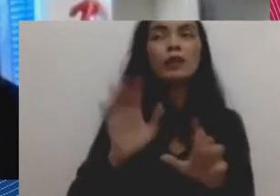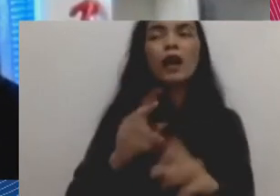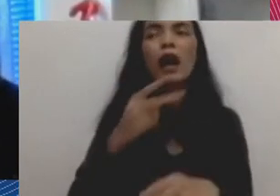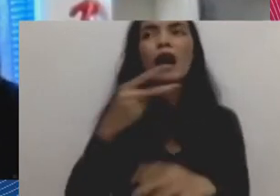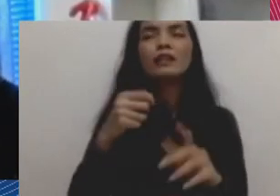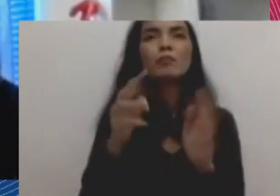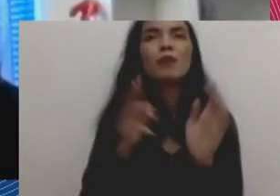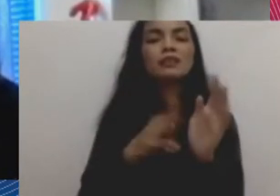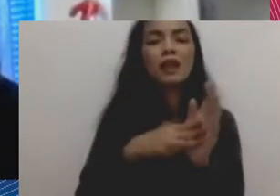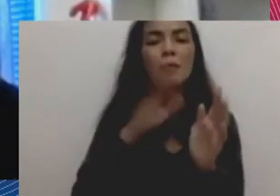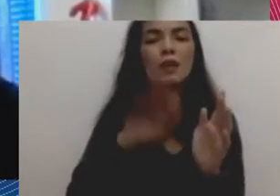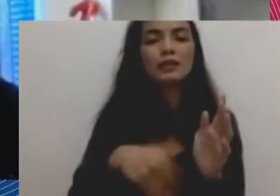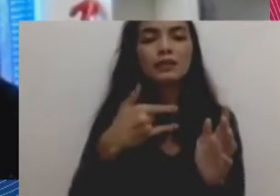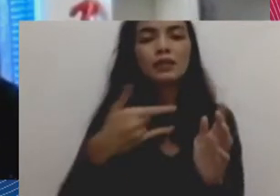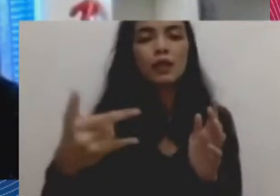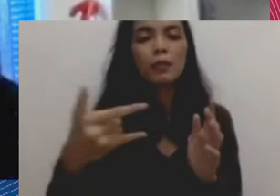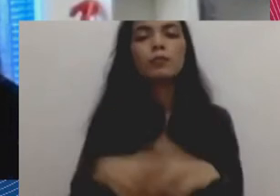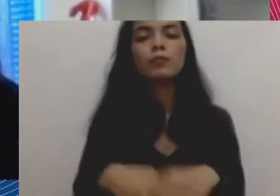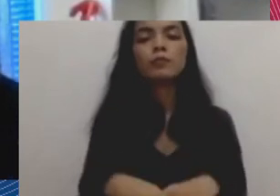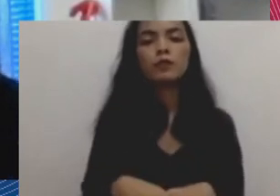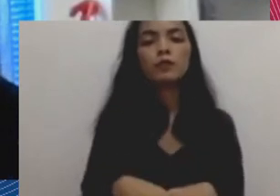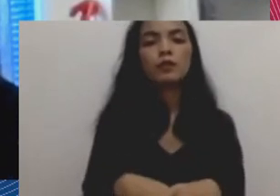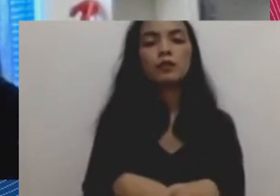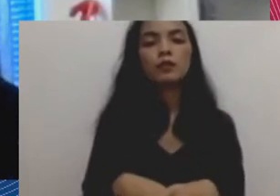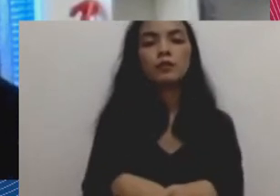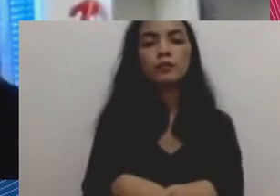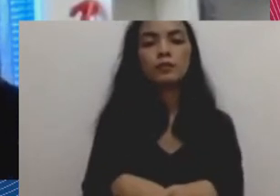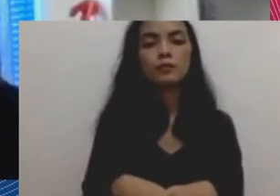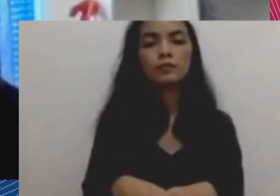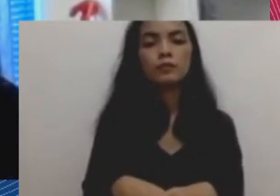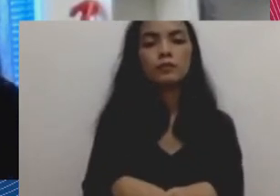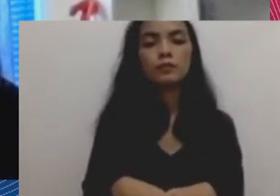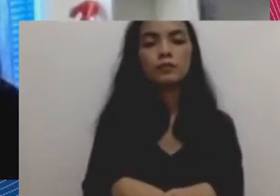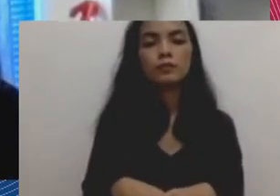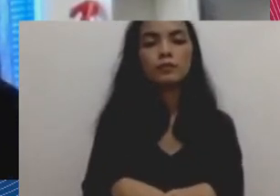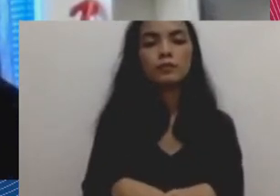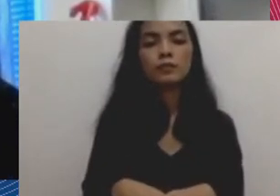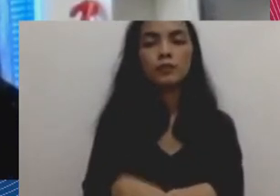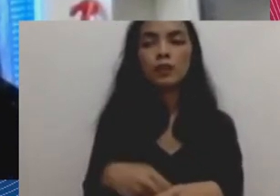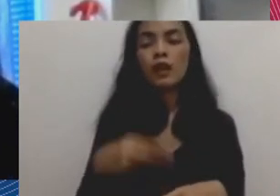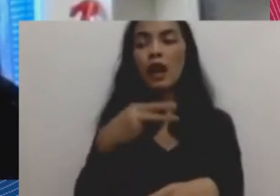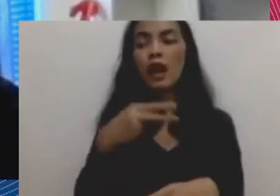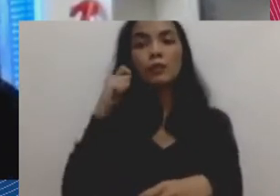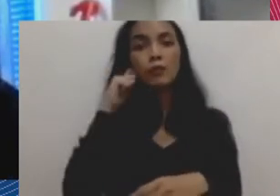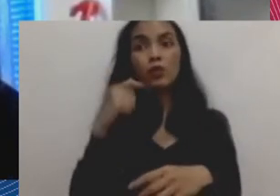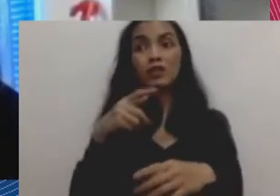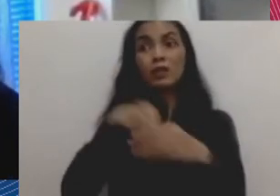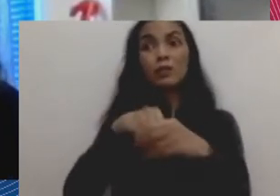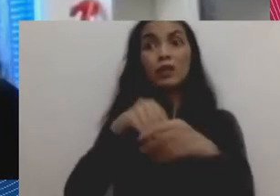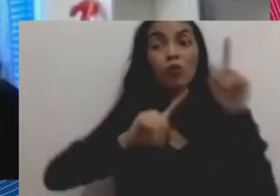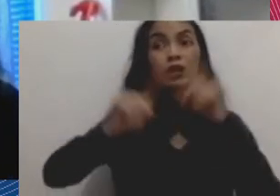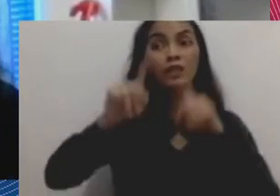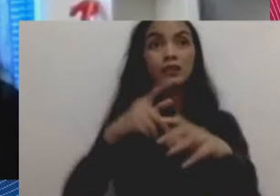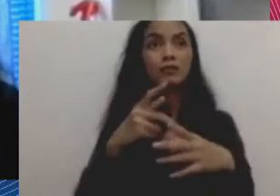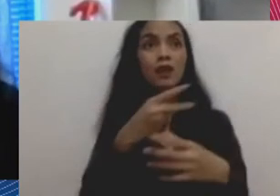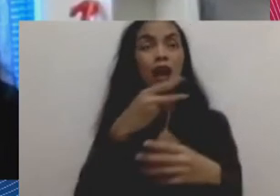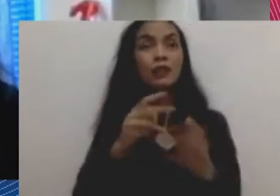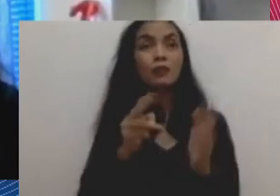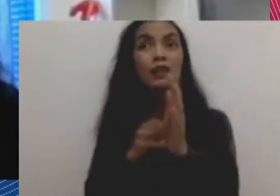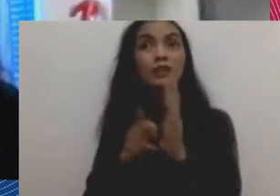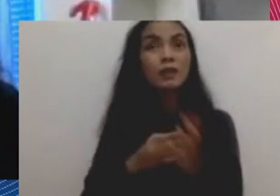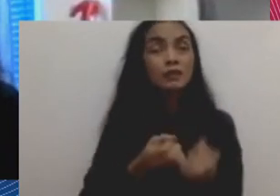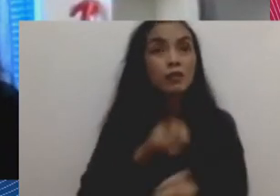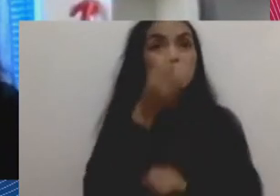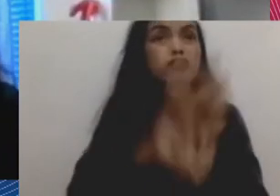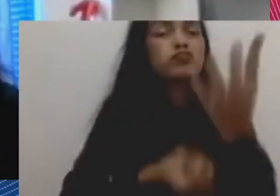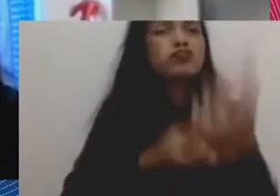more diverse voices at the table to bring up all of these issues, which mm-hmm. will then strengthen any law and